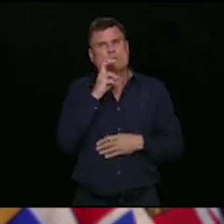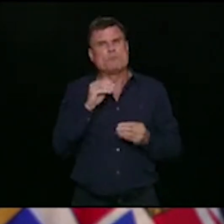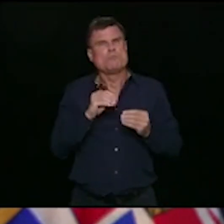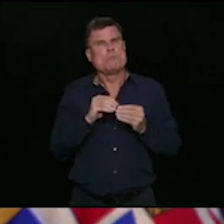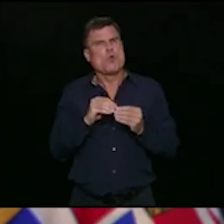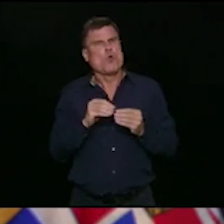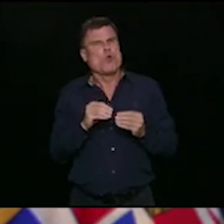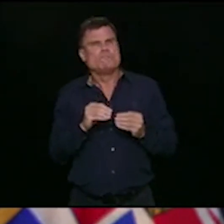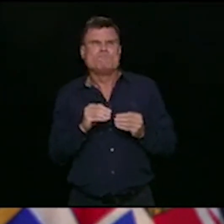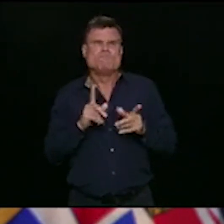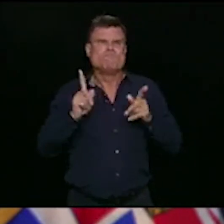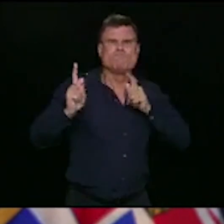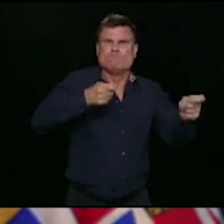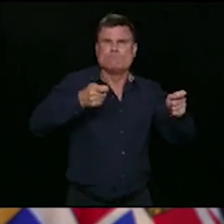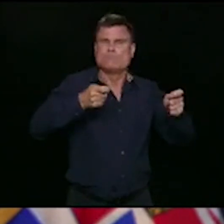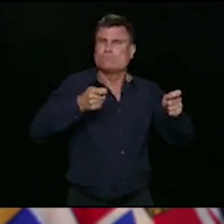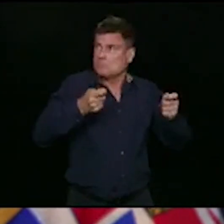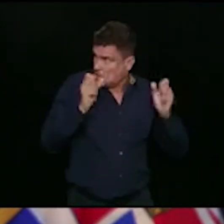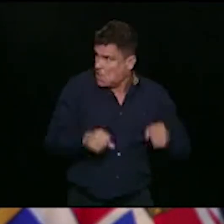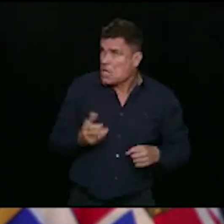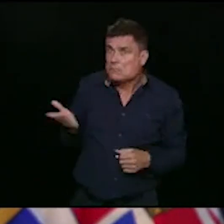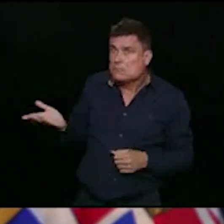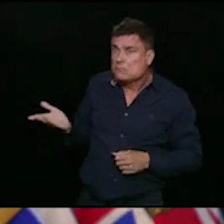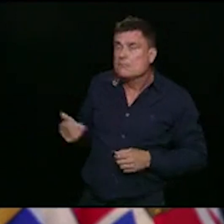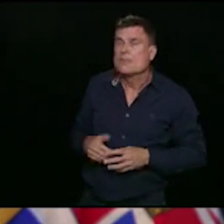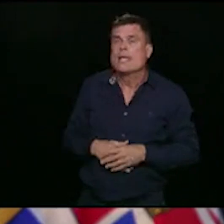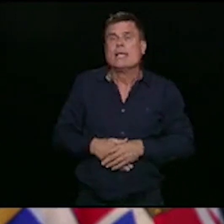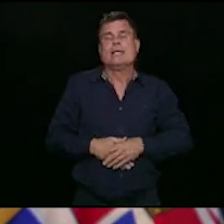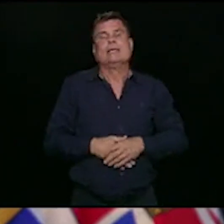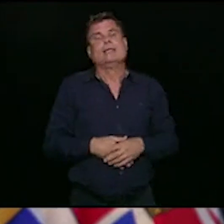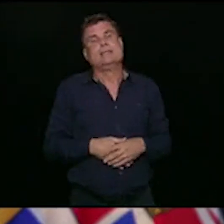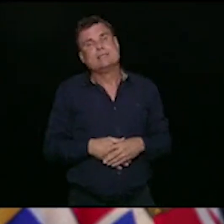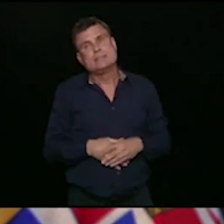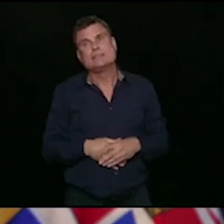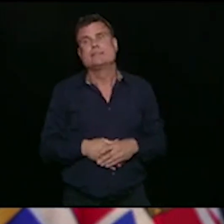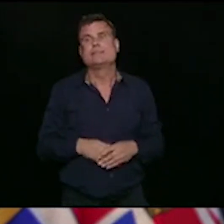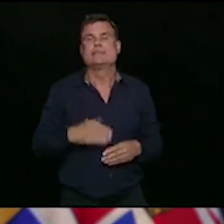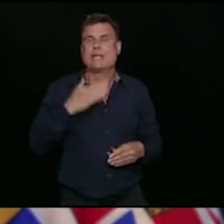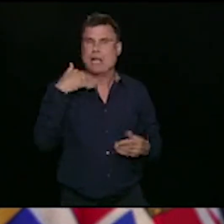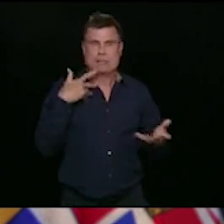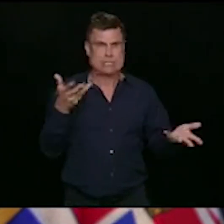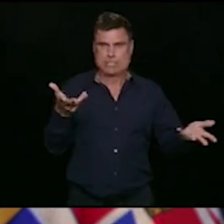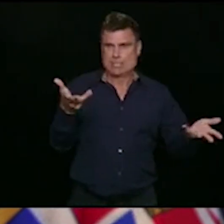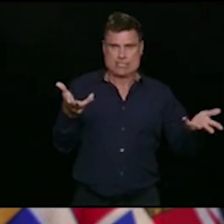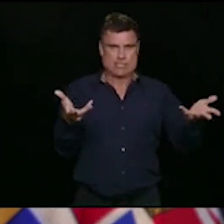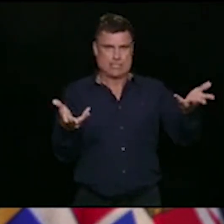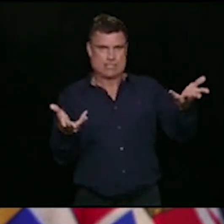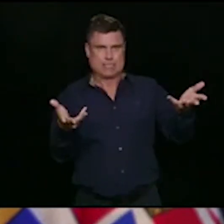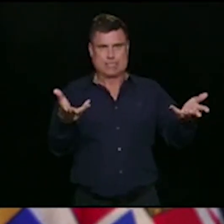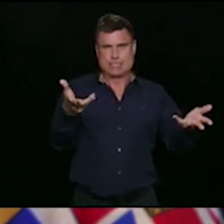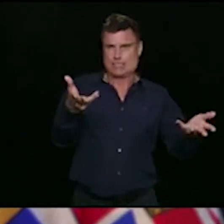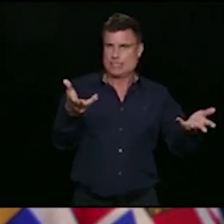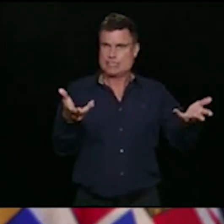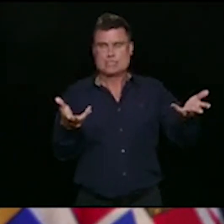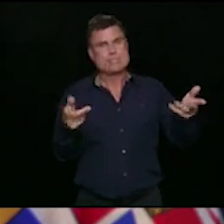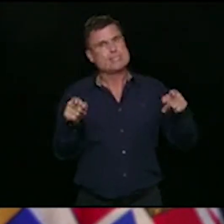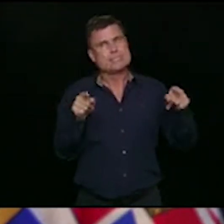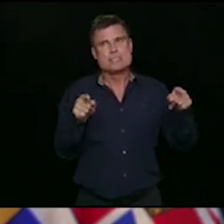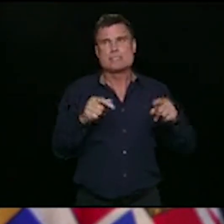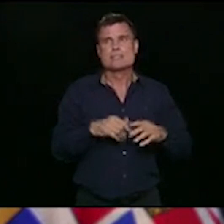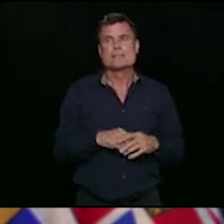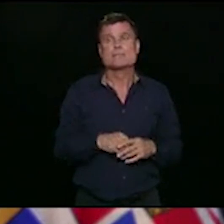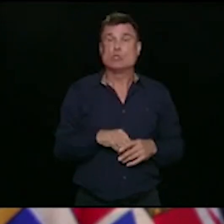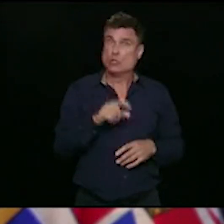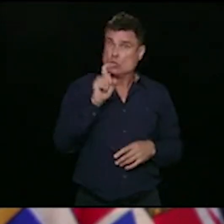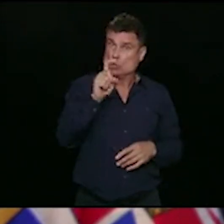very challenging, and as you know, we always start with the carrot versus the stick. And I continue to believe